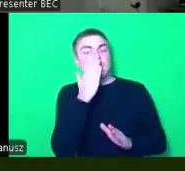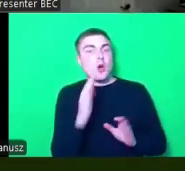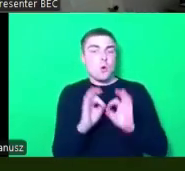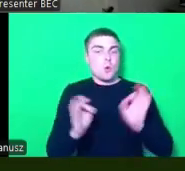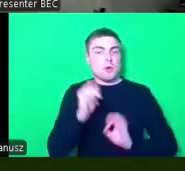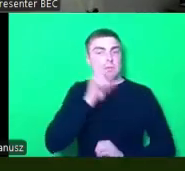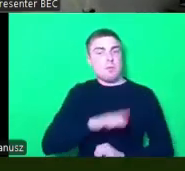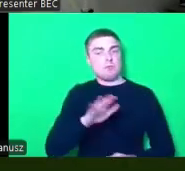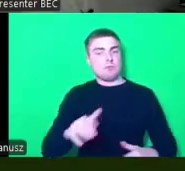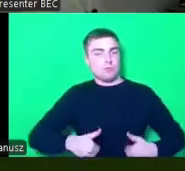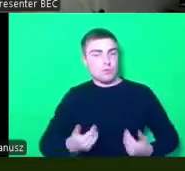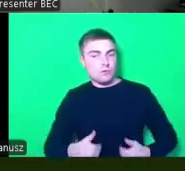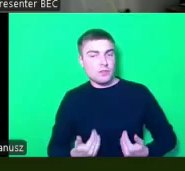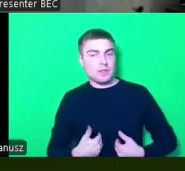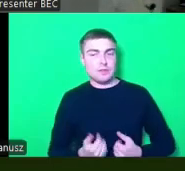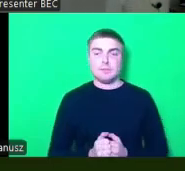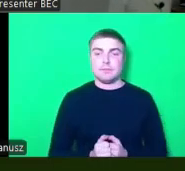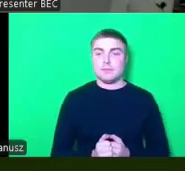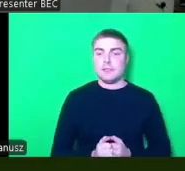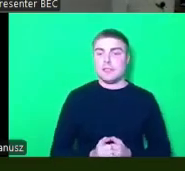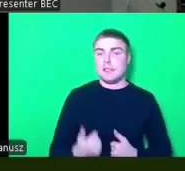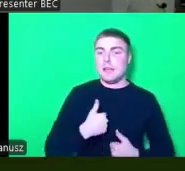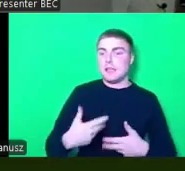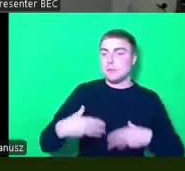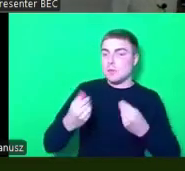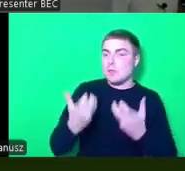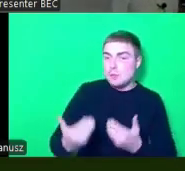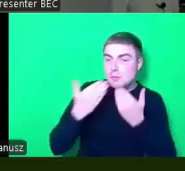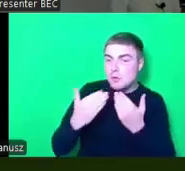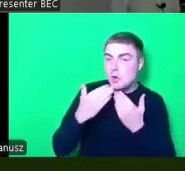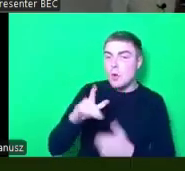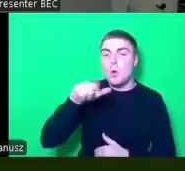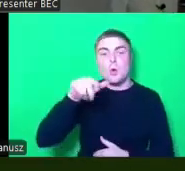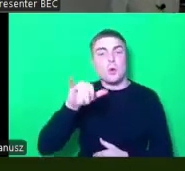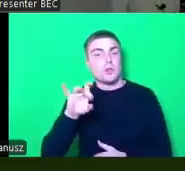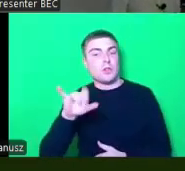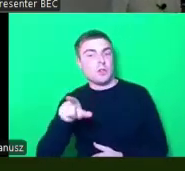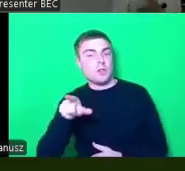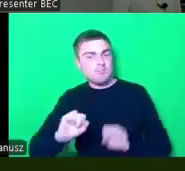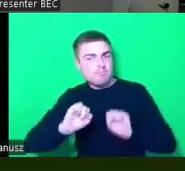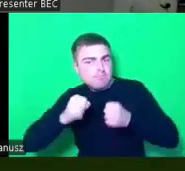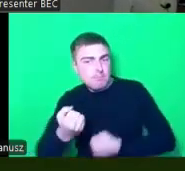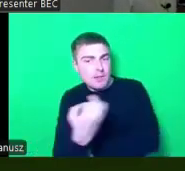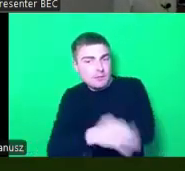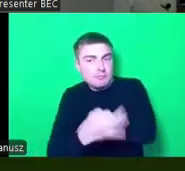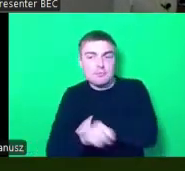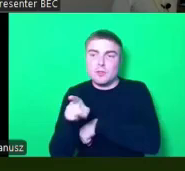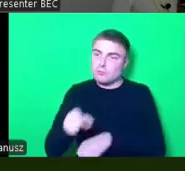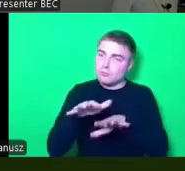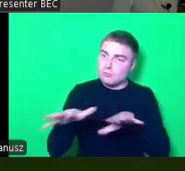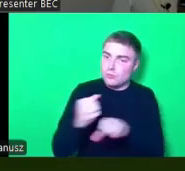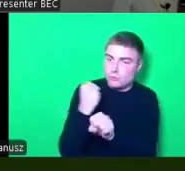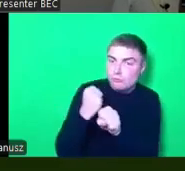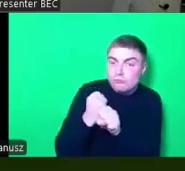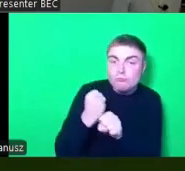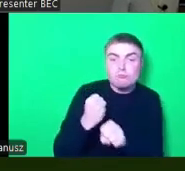thank already Loïc Gillereau, which was a PhD student of mine who did quite a lot of this work, and also some